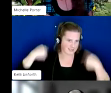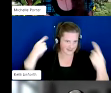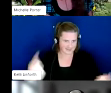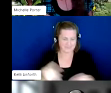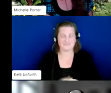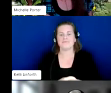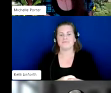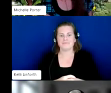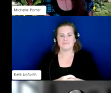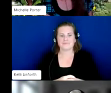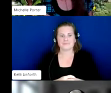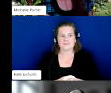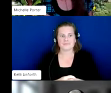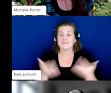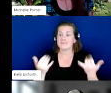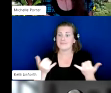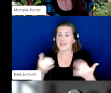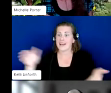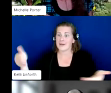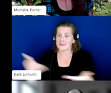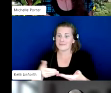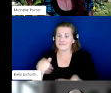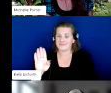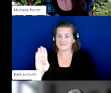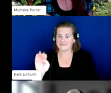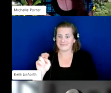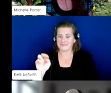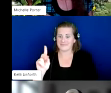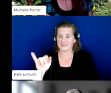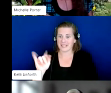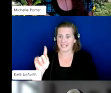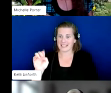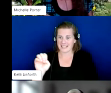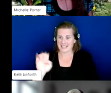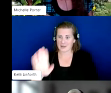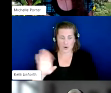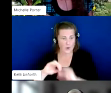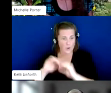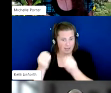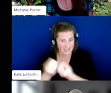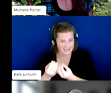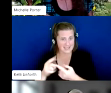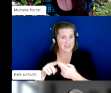ask Benedict to introduce herself and her organization.